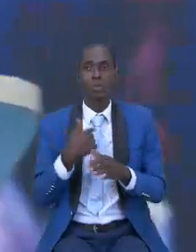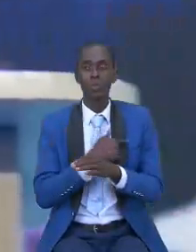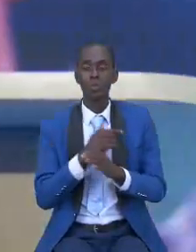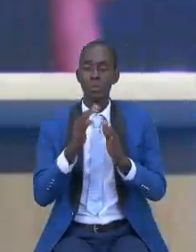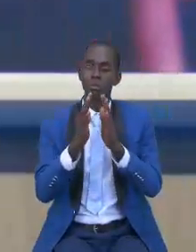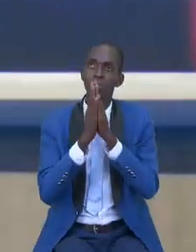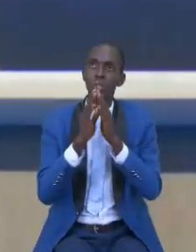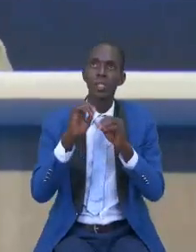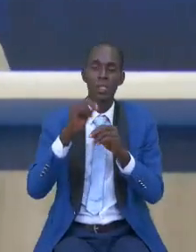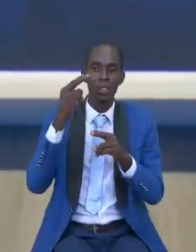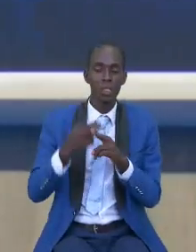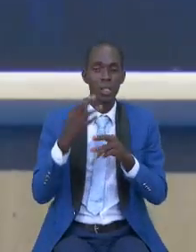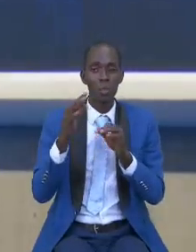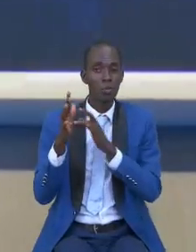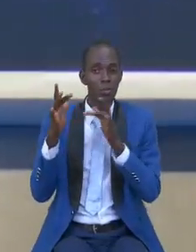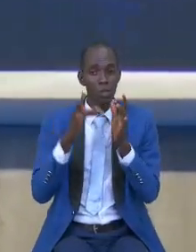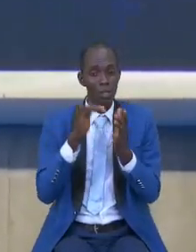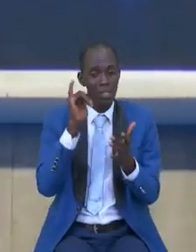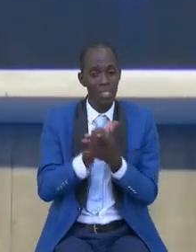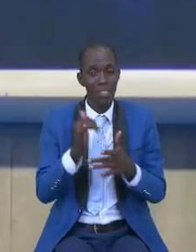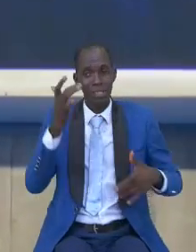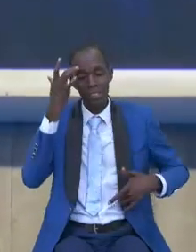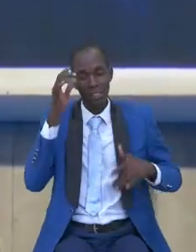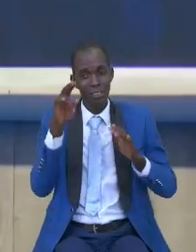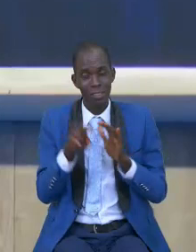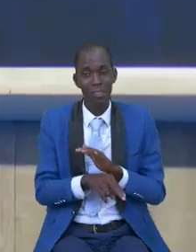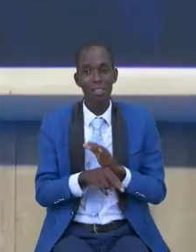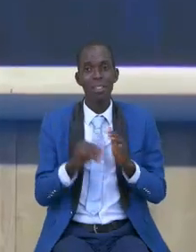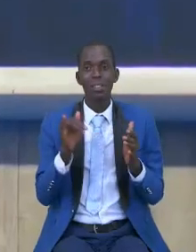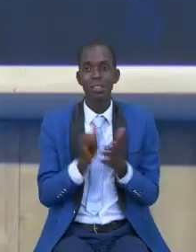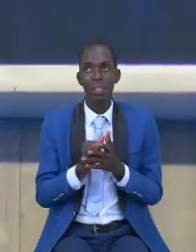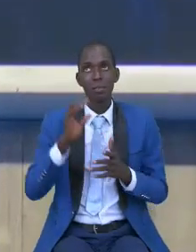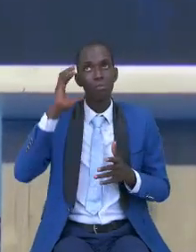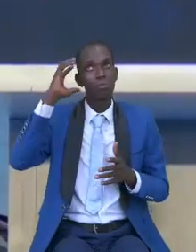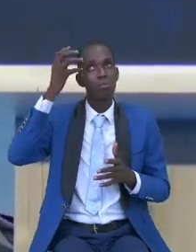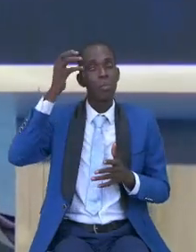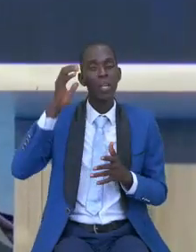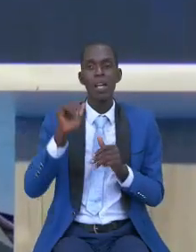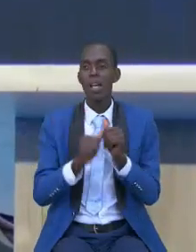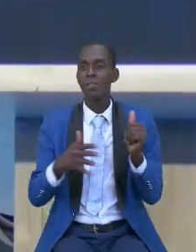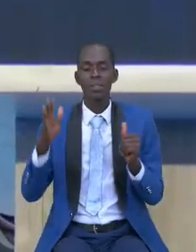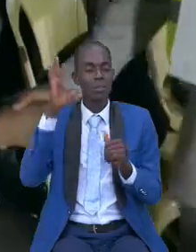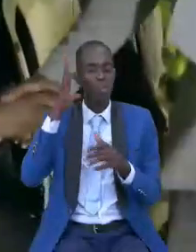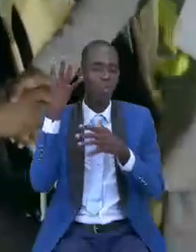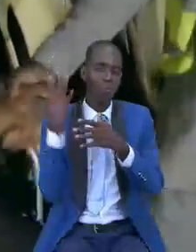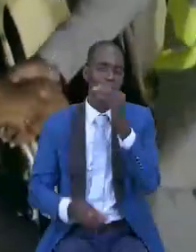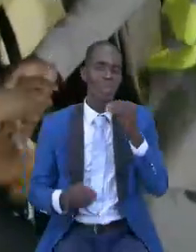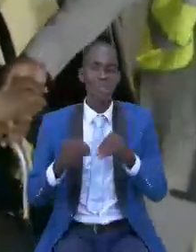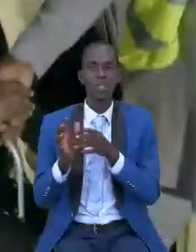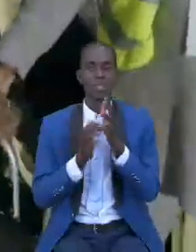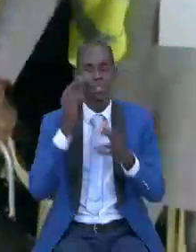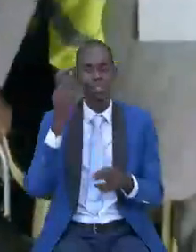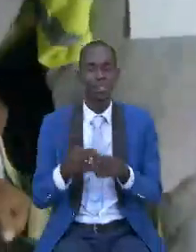of Jesus, that infirmity, that sickness, that insanity, everything will vanish away. Amen.